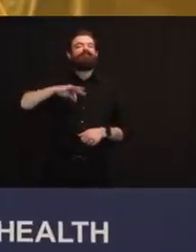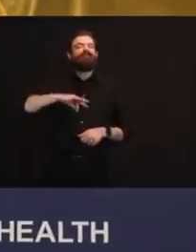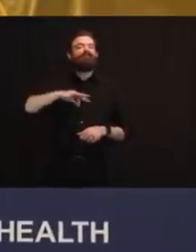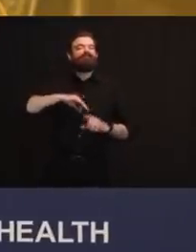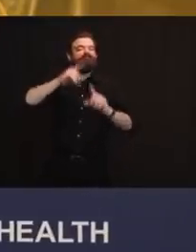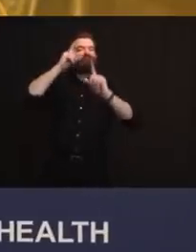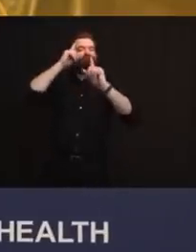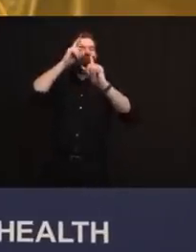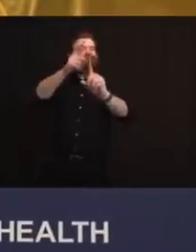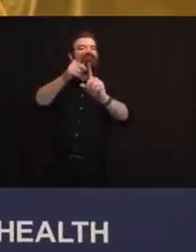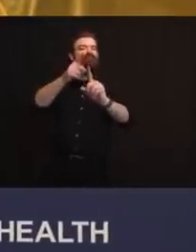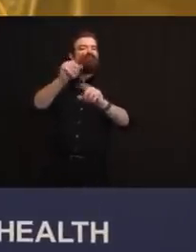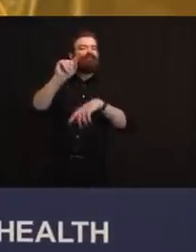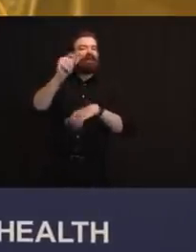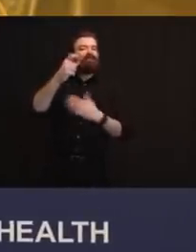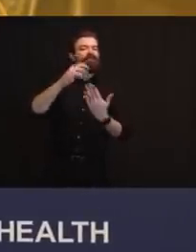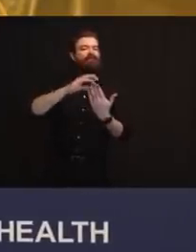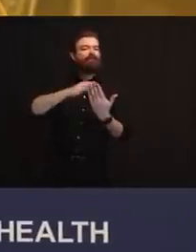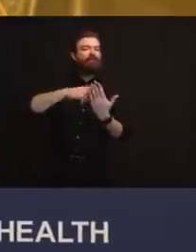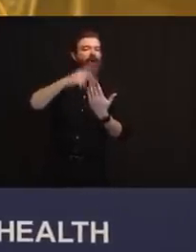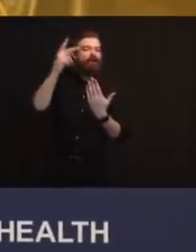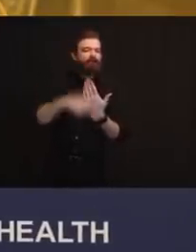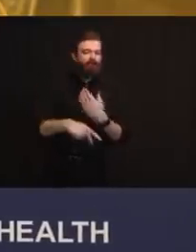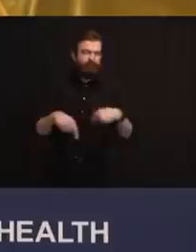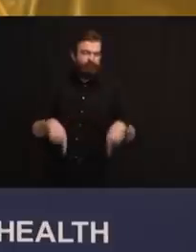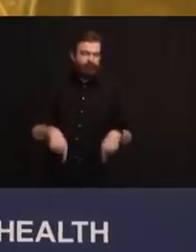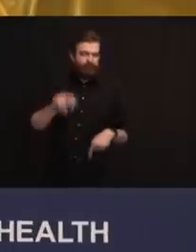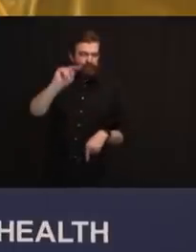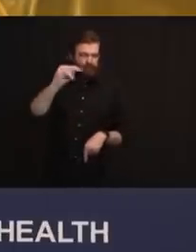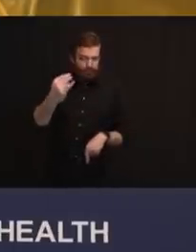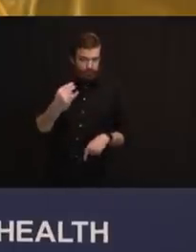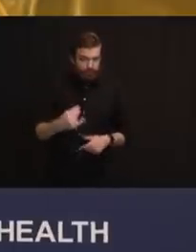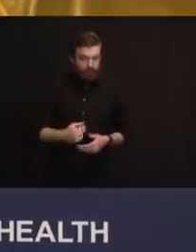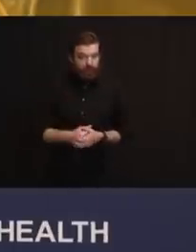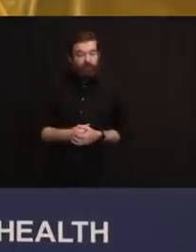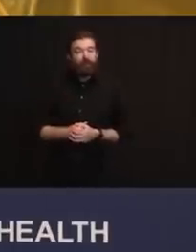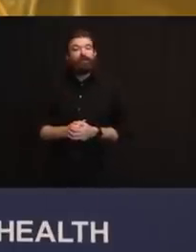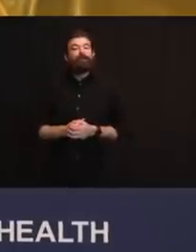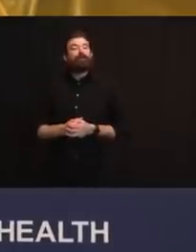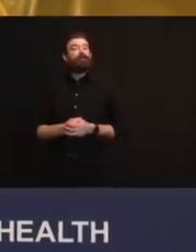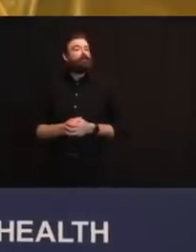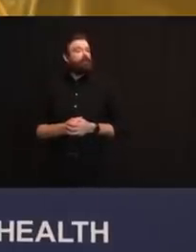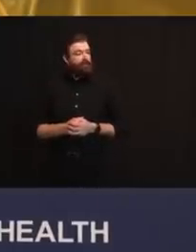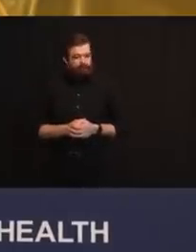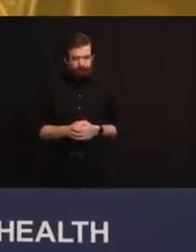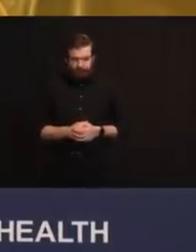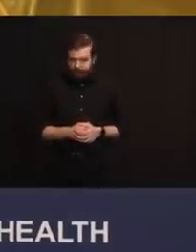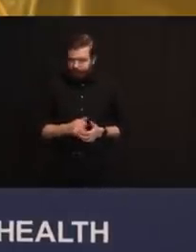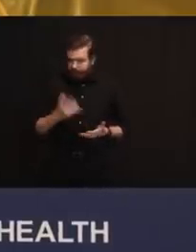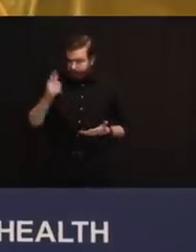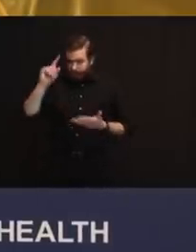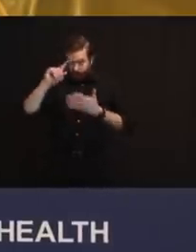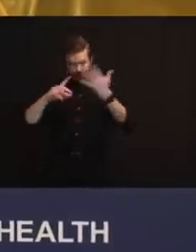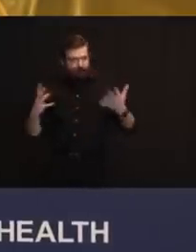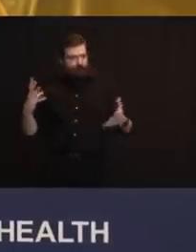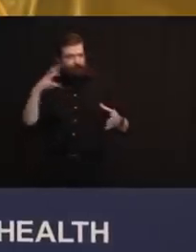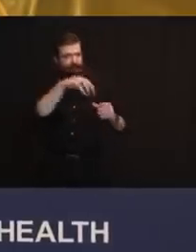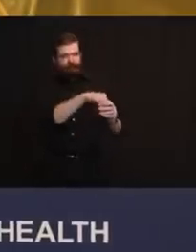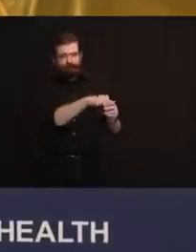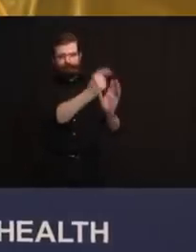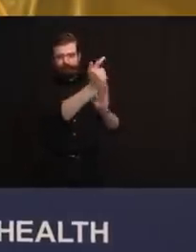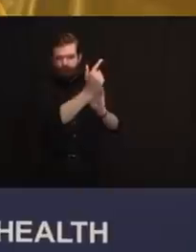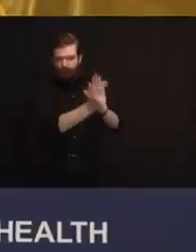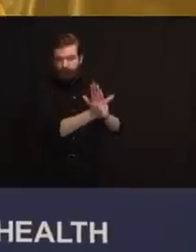in. Every bit of that is inside of these bills, and then some. The only thing really